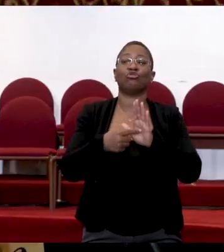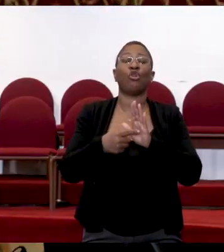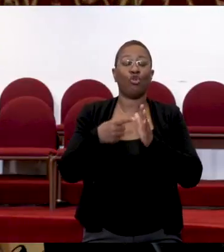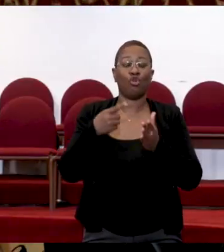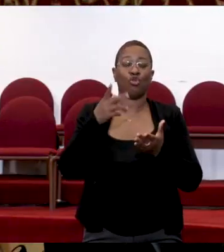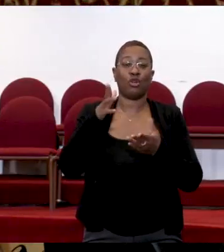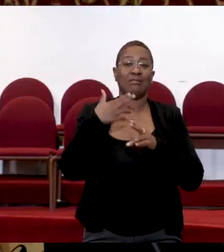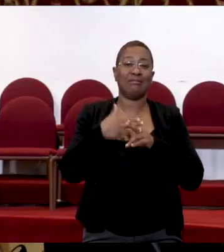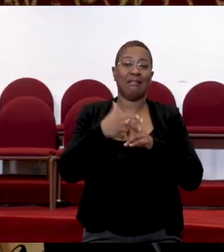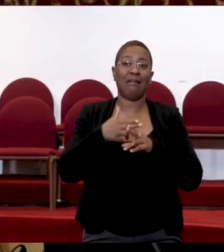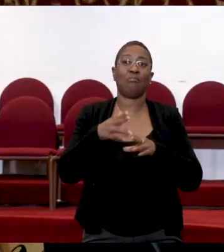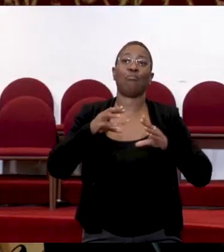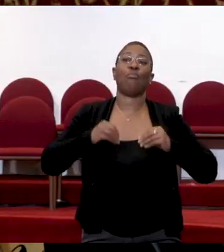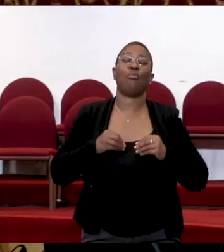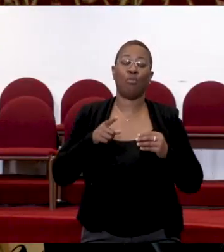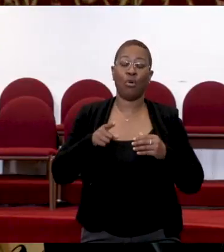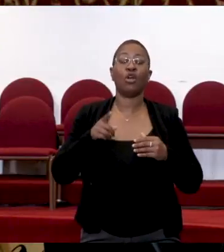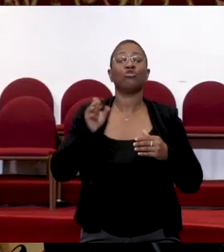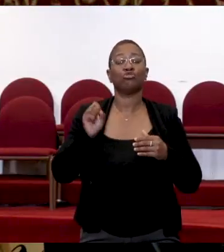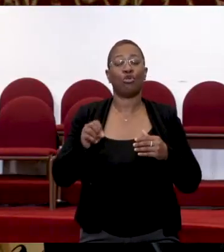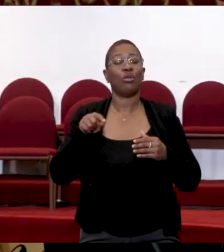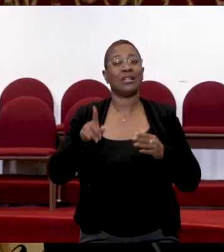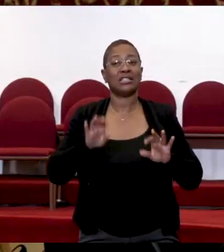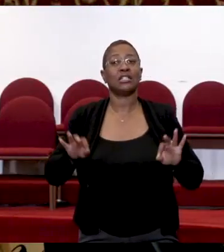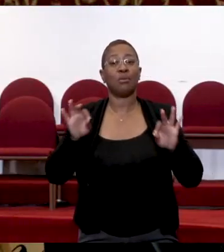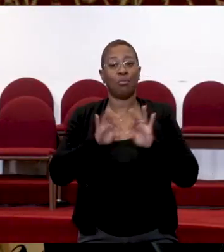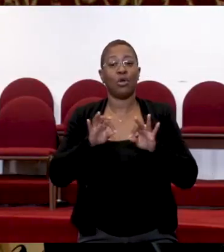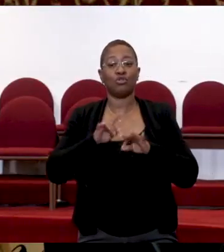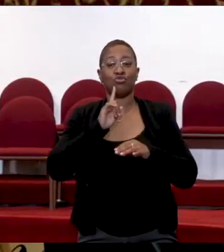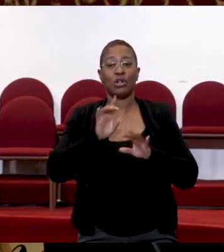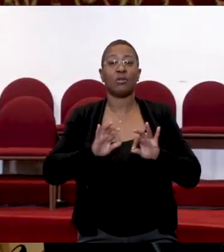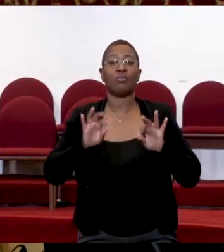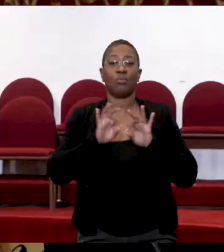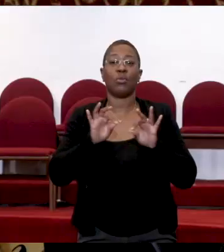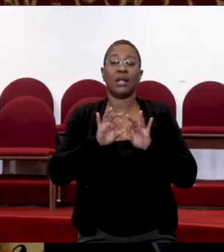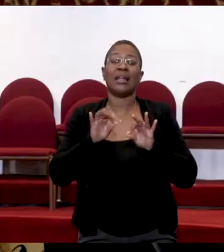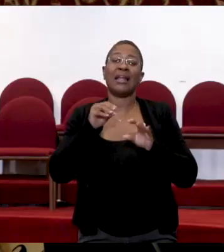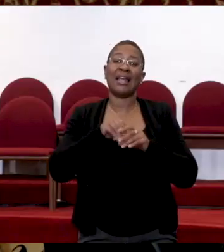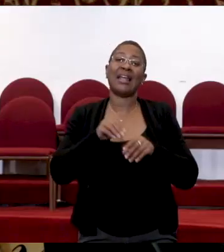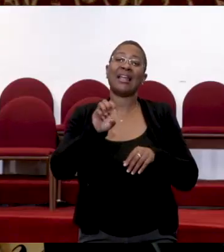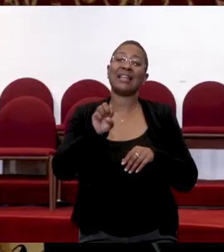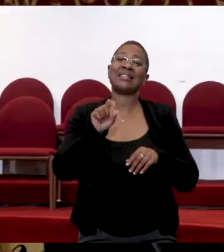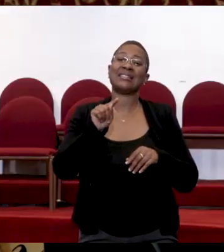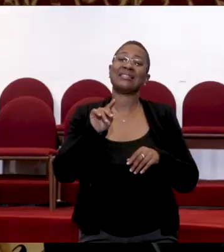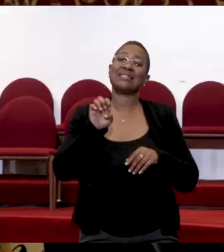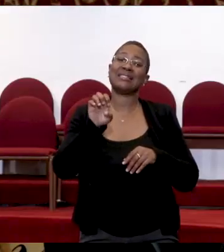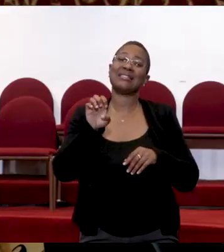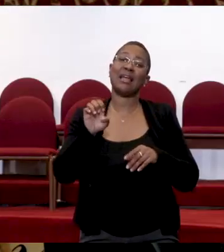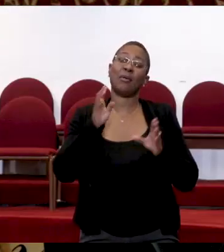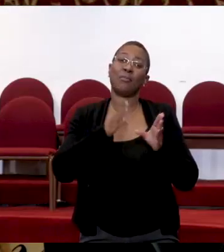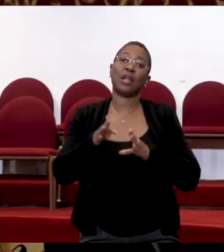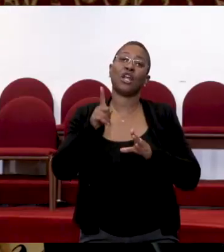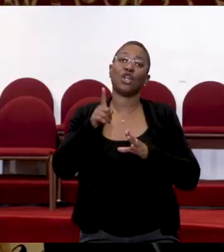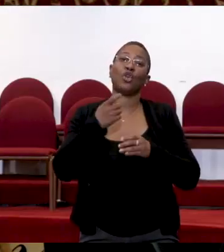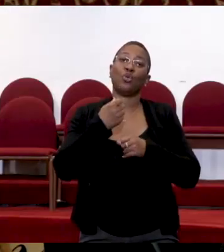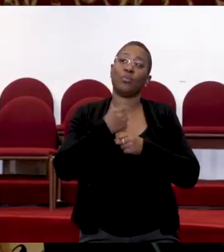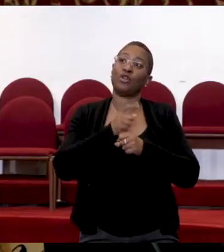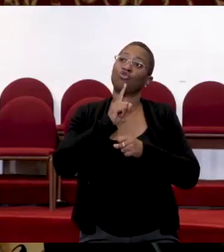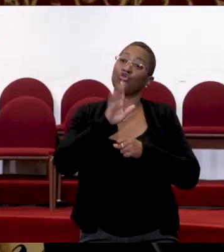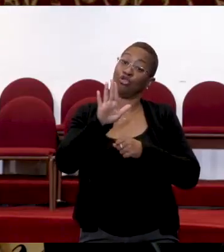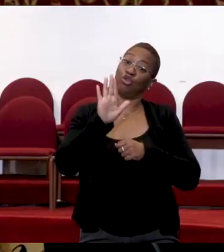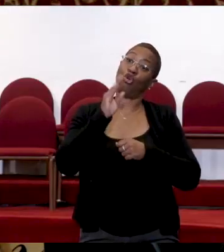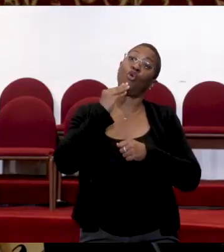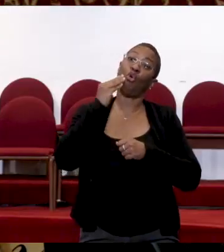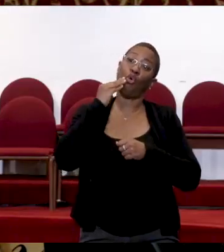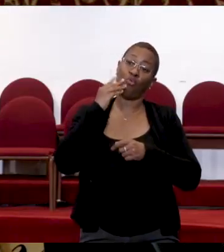but it's always so much harder. So it is really important from estate planning. If you want to make sure you pass the wealth down to the